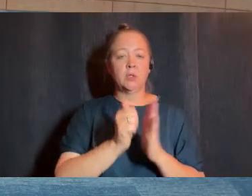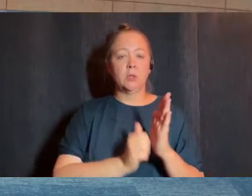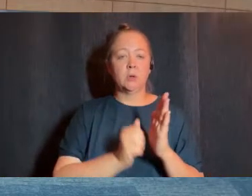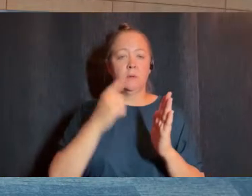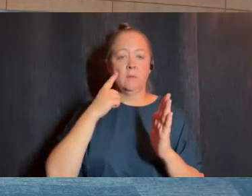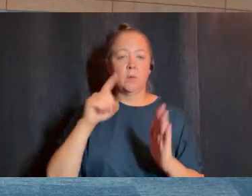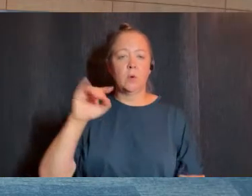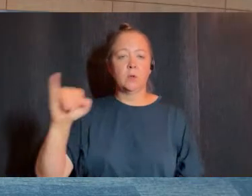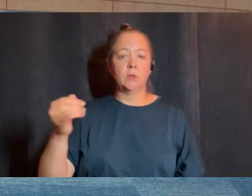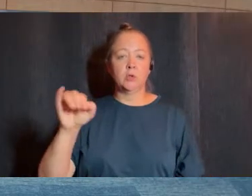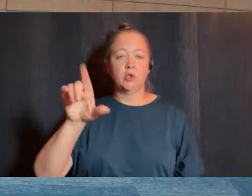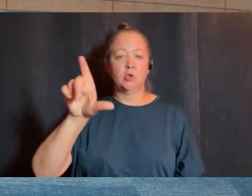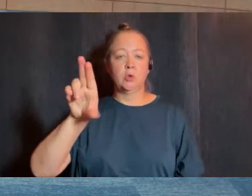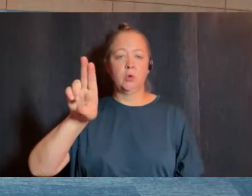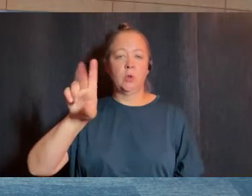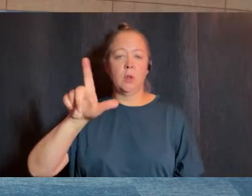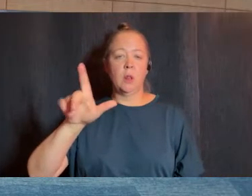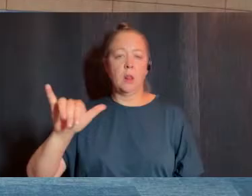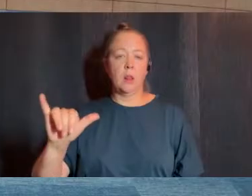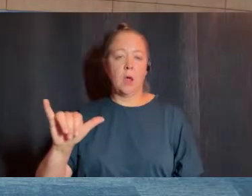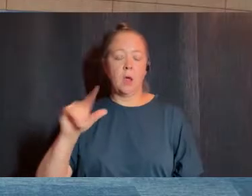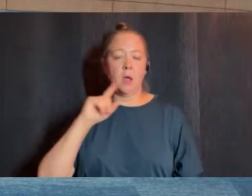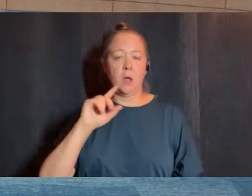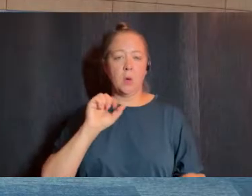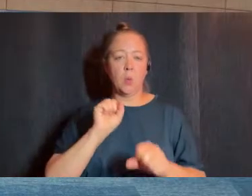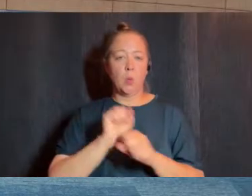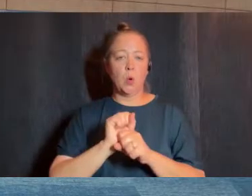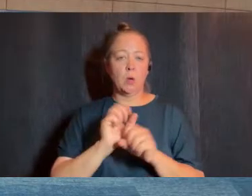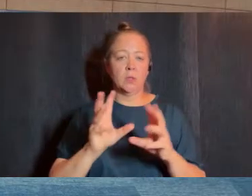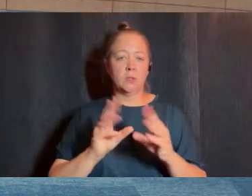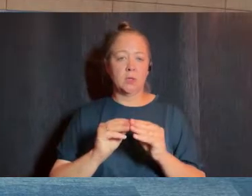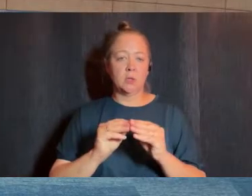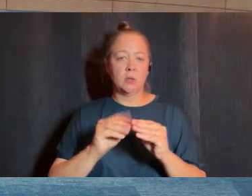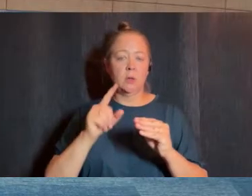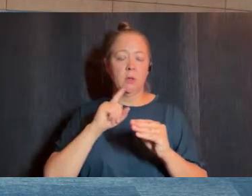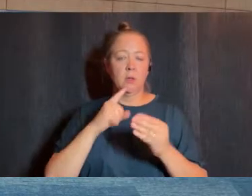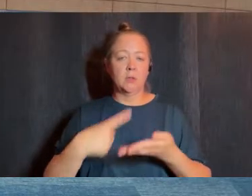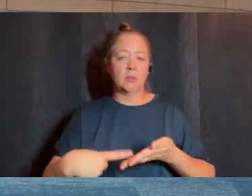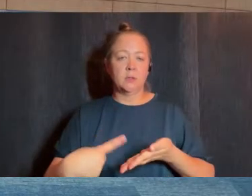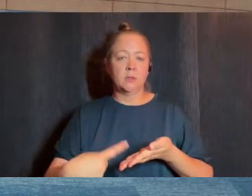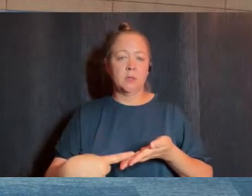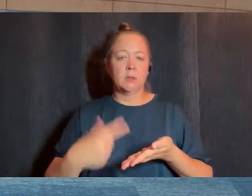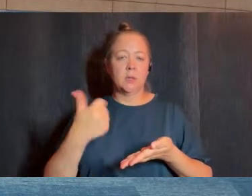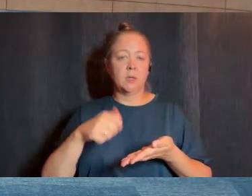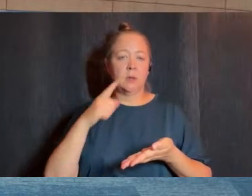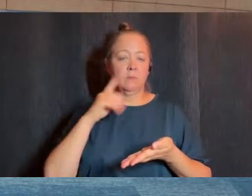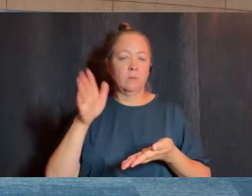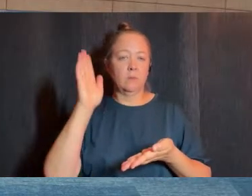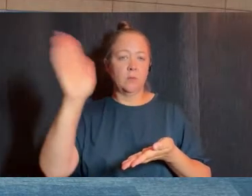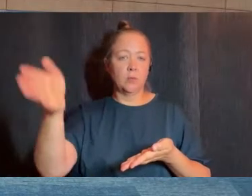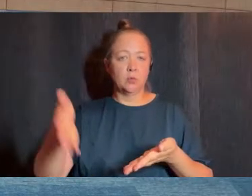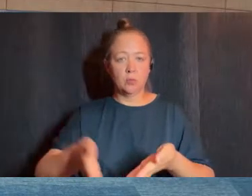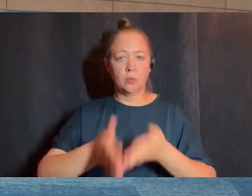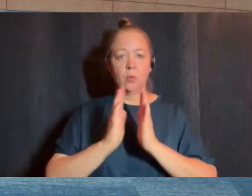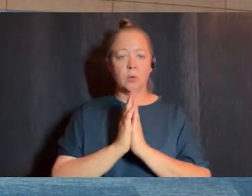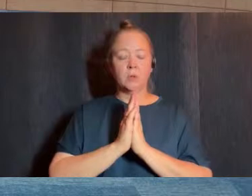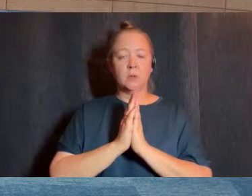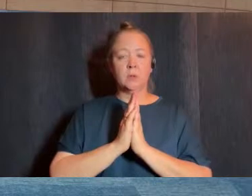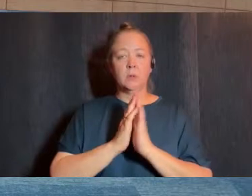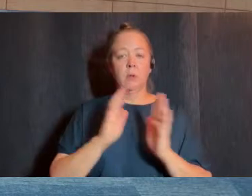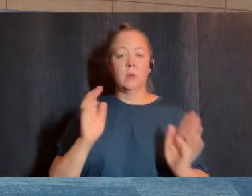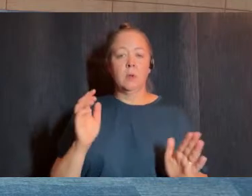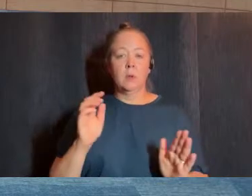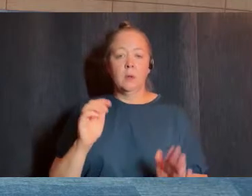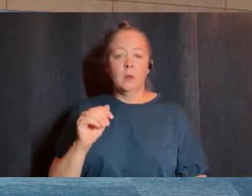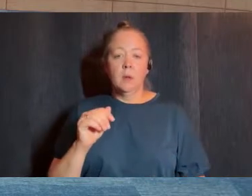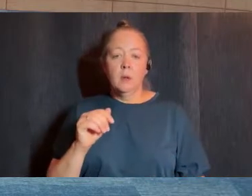and discuss any future requests. Mr. Galloway or Madam Clerk, do you have a list handy of what is planned